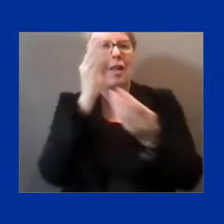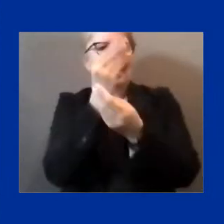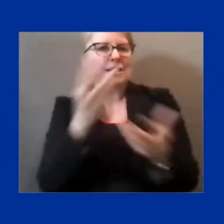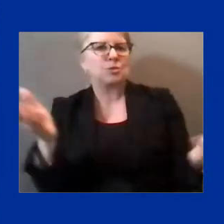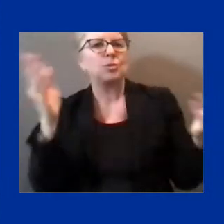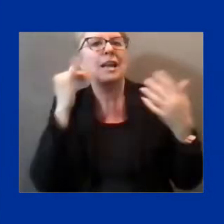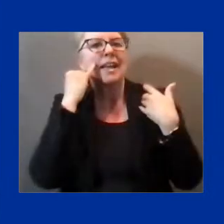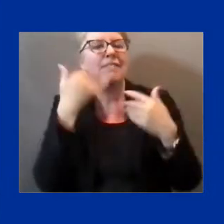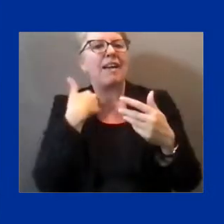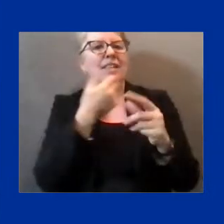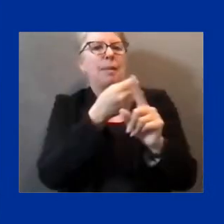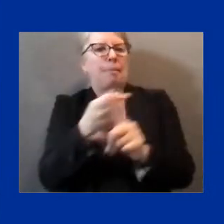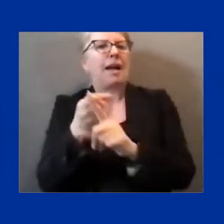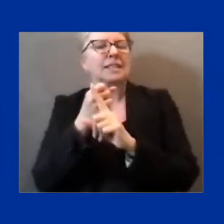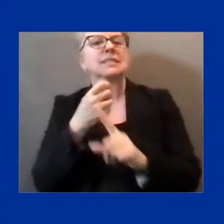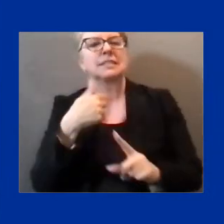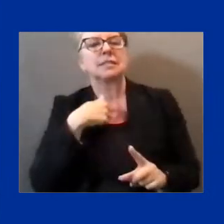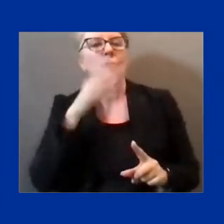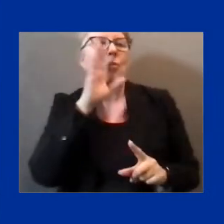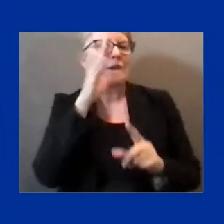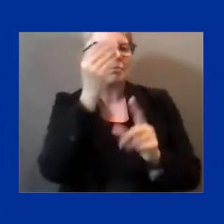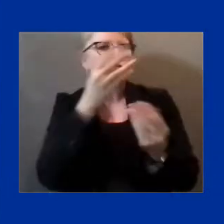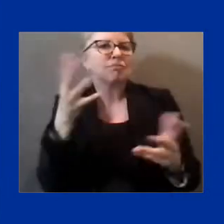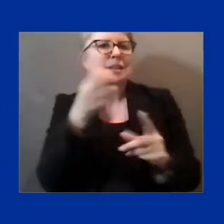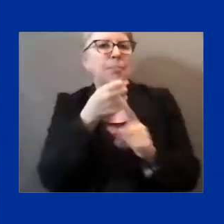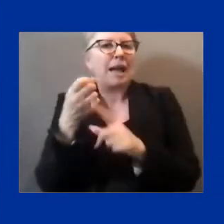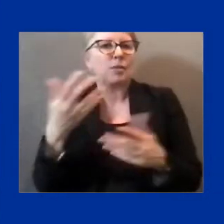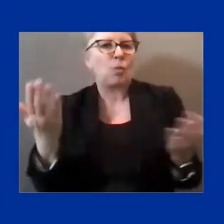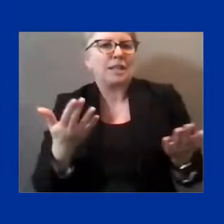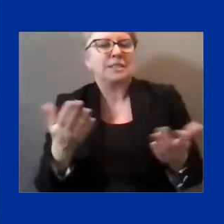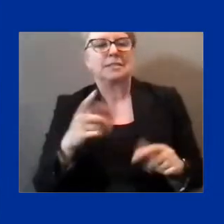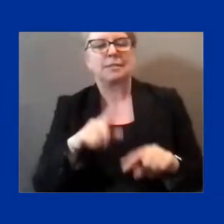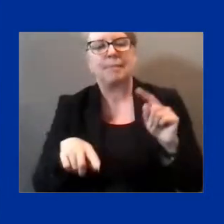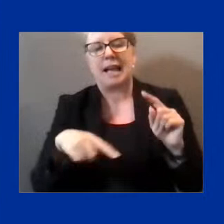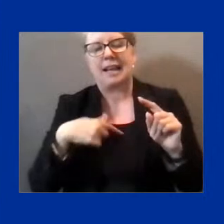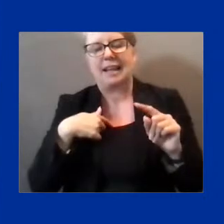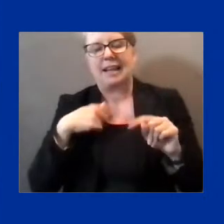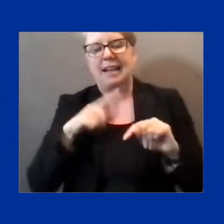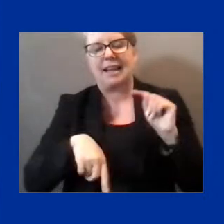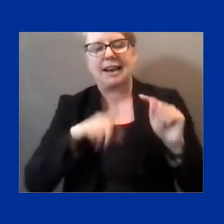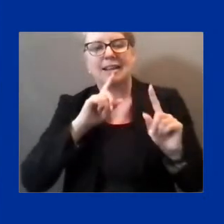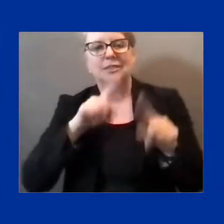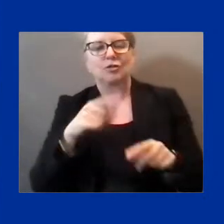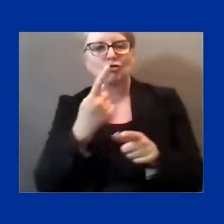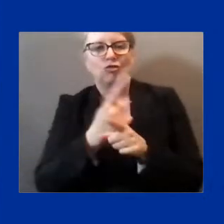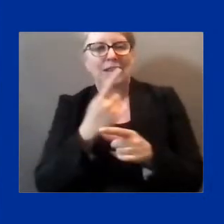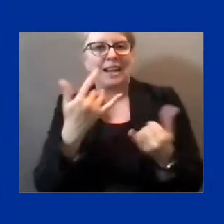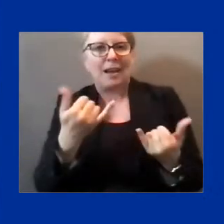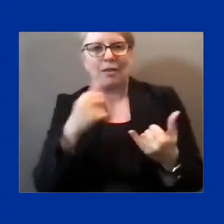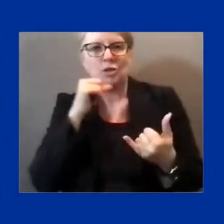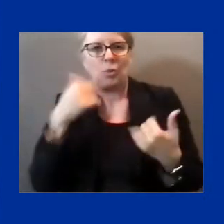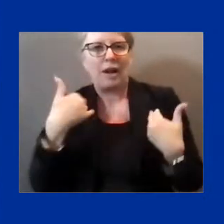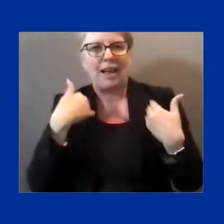going to certainly communicate what impacts it may have. But I can't answer that right now. I don't have the details.